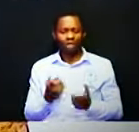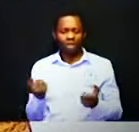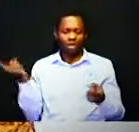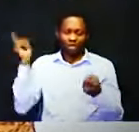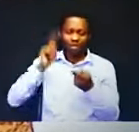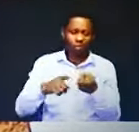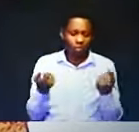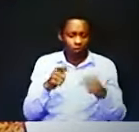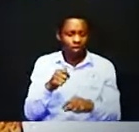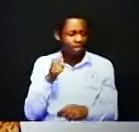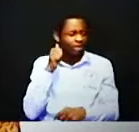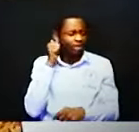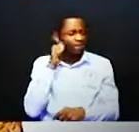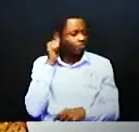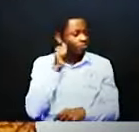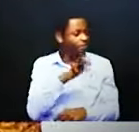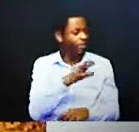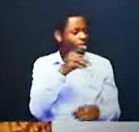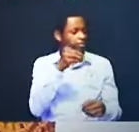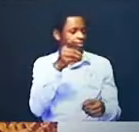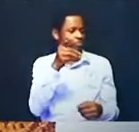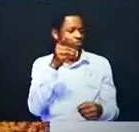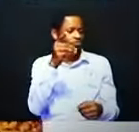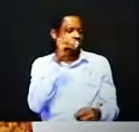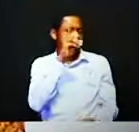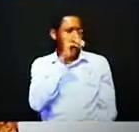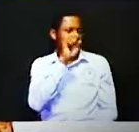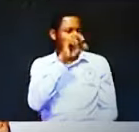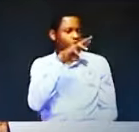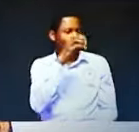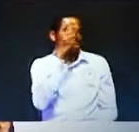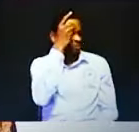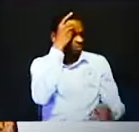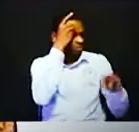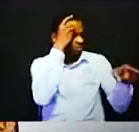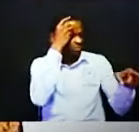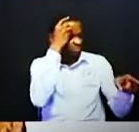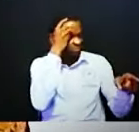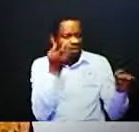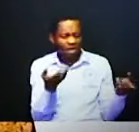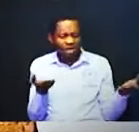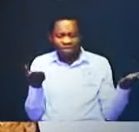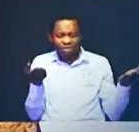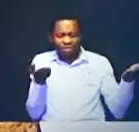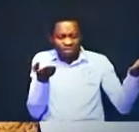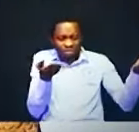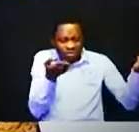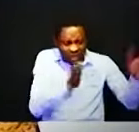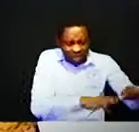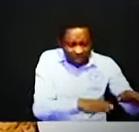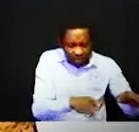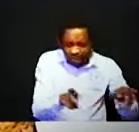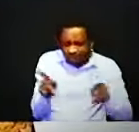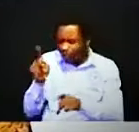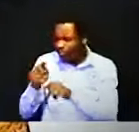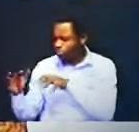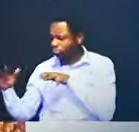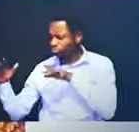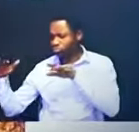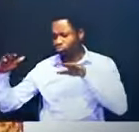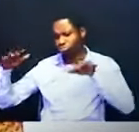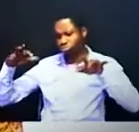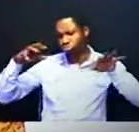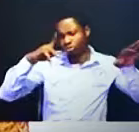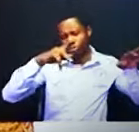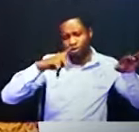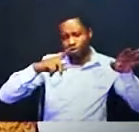died, I could see, say, a bro, Owino. People came around showing the gifts that they have received from Dorcas. Nipa Babi